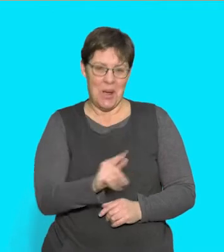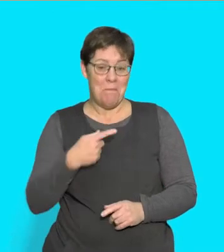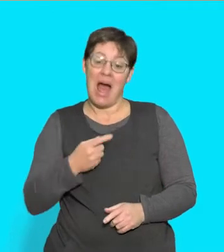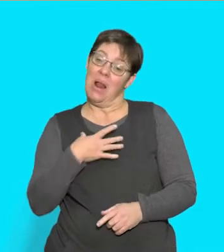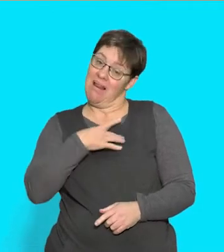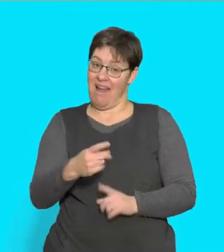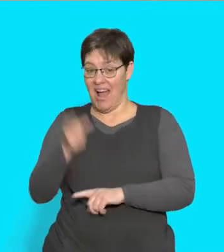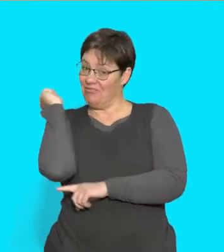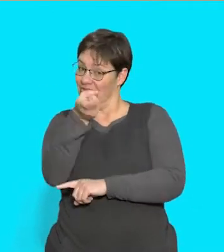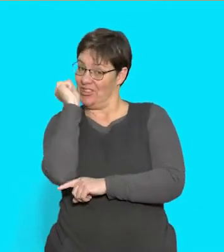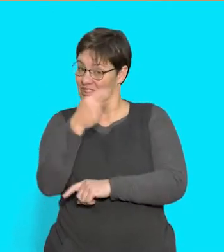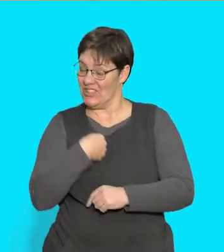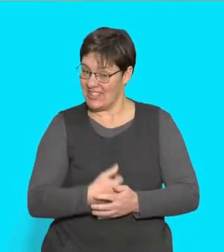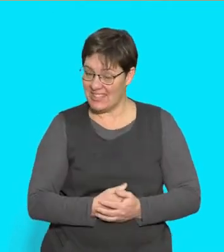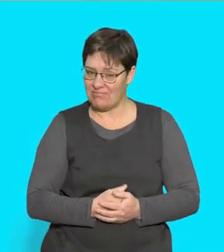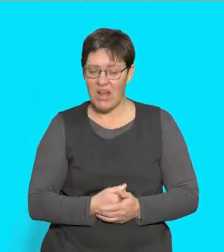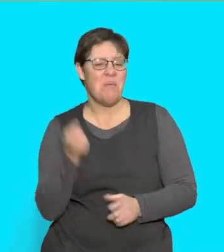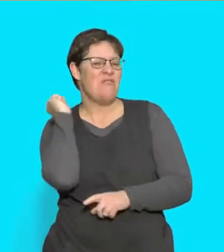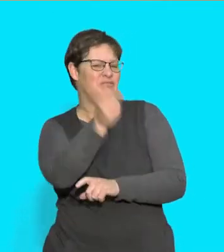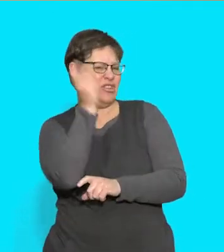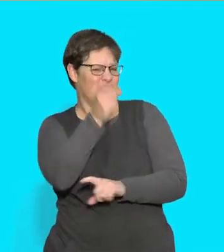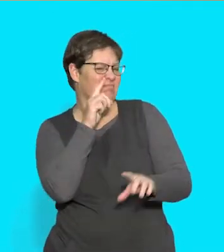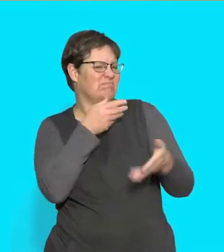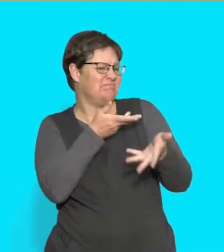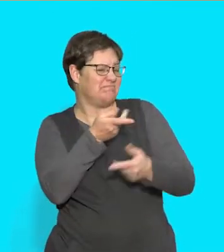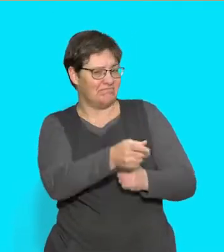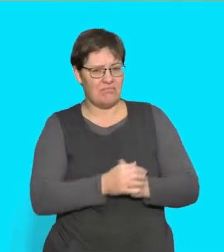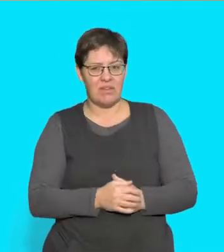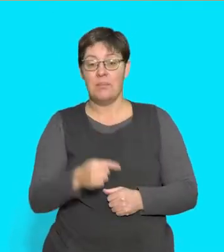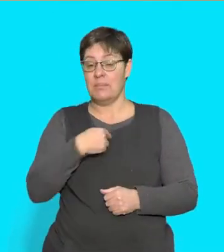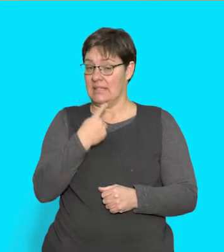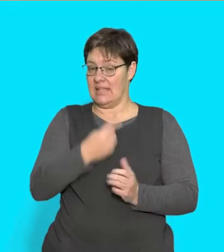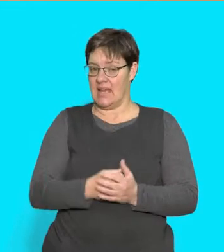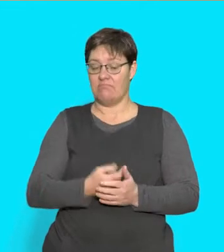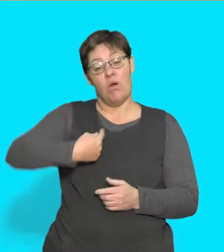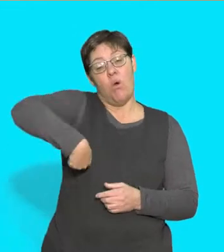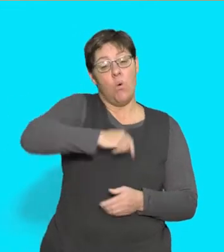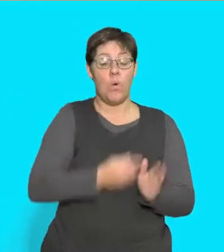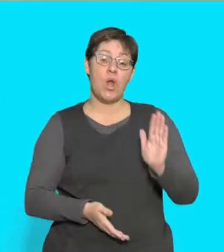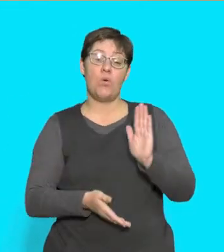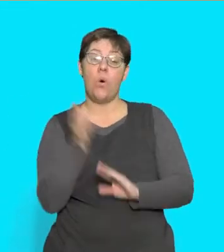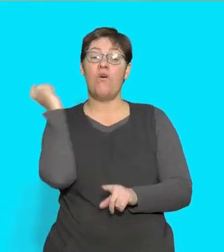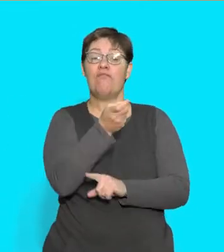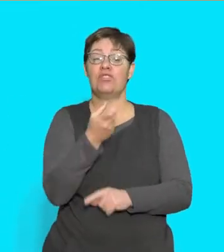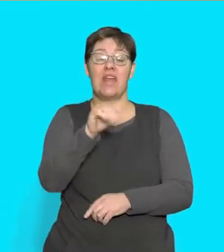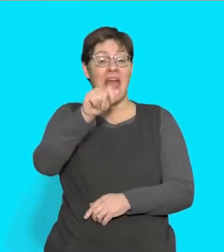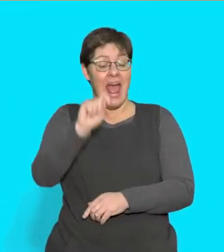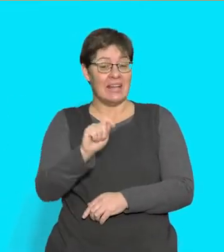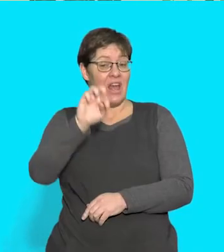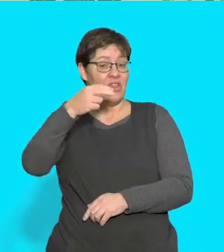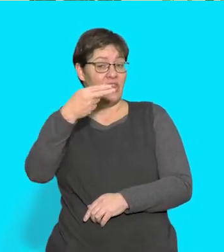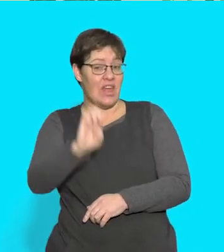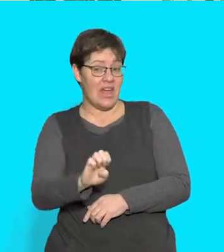fishing. Let's talk about fishing. I say, we go fishing at the dam. Now you